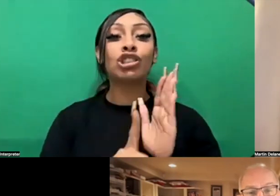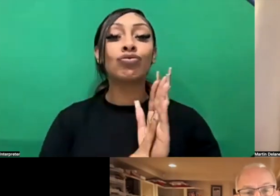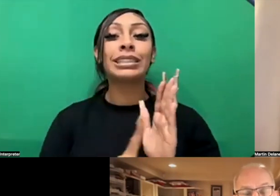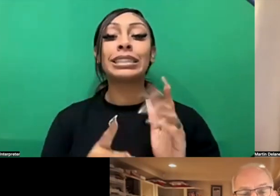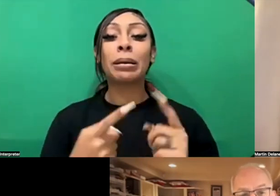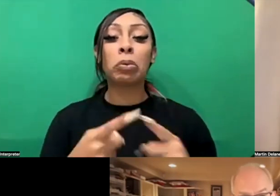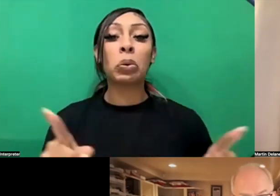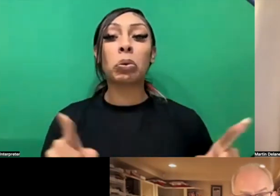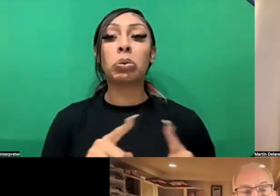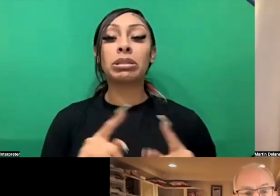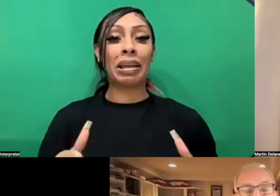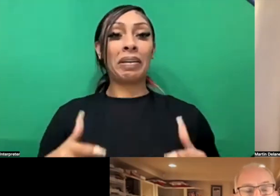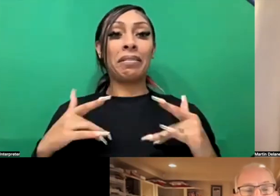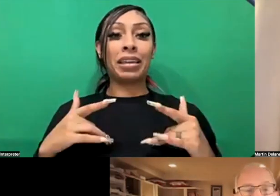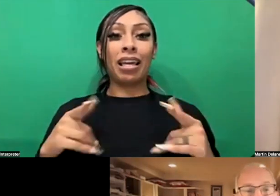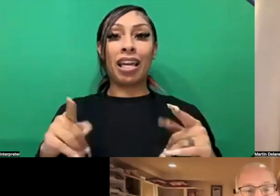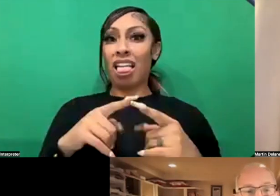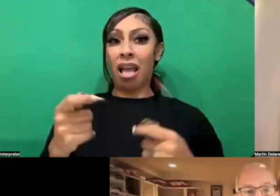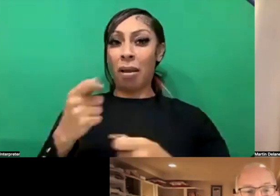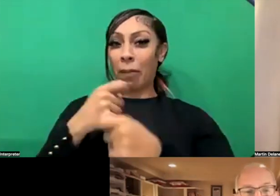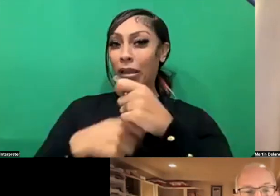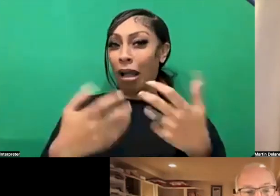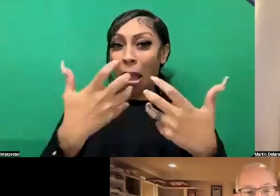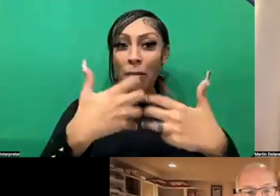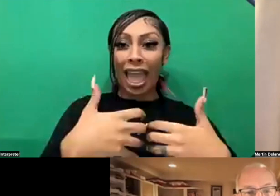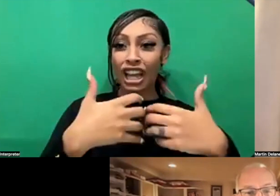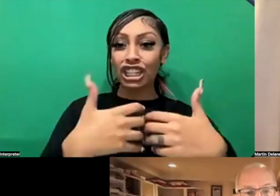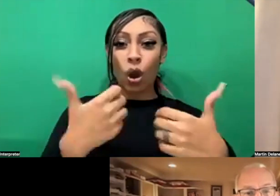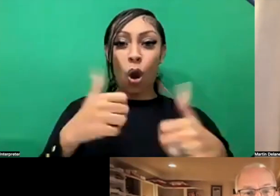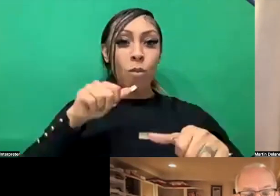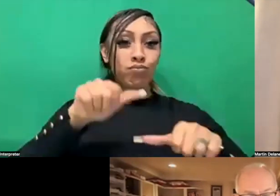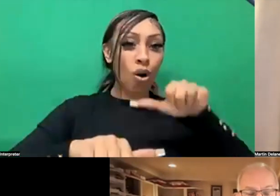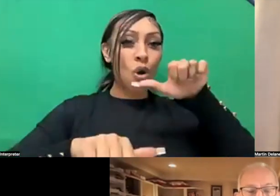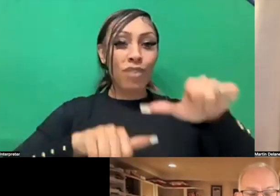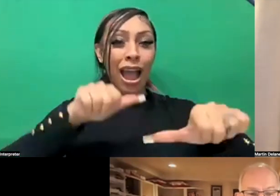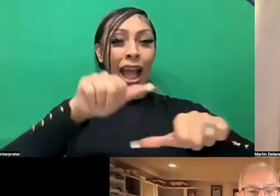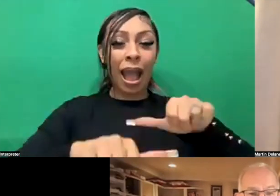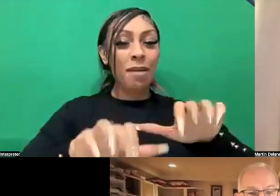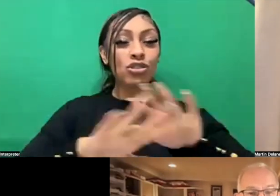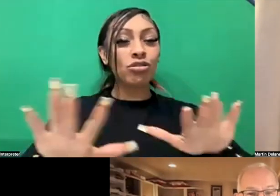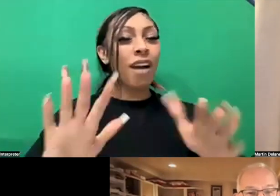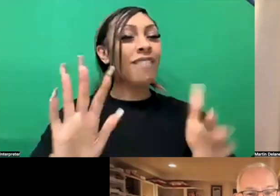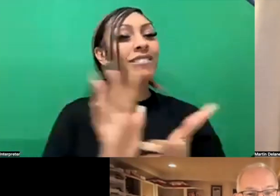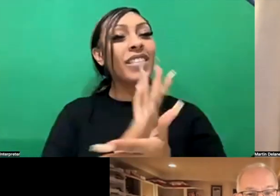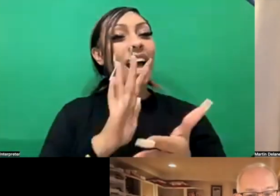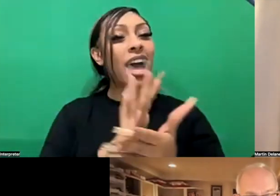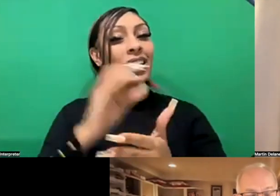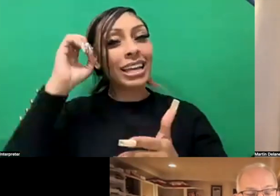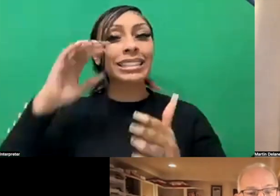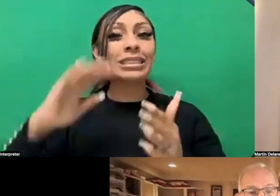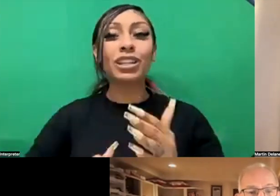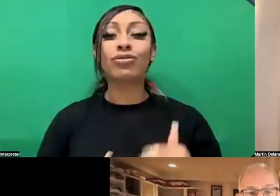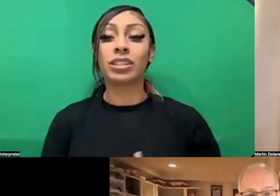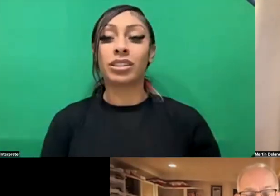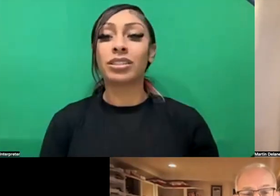like you've become an engineer or you've become a programmer. Or so many times I've personally run into people who say, "Oh, you must," people